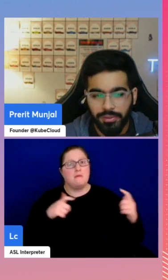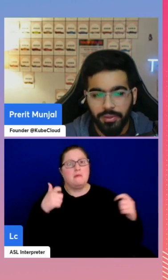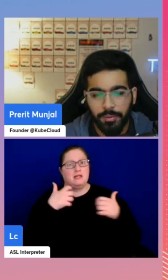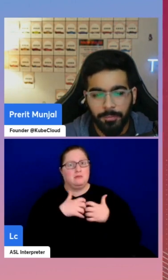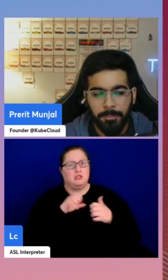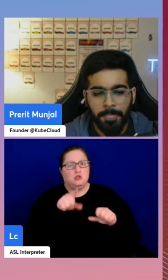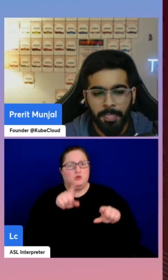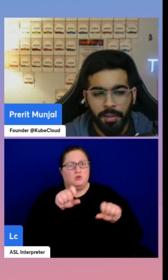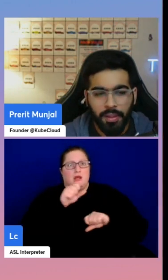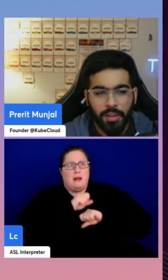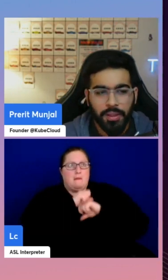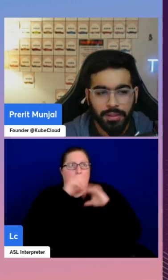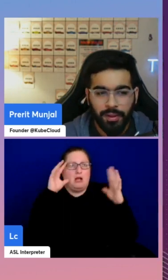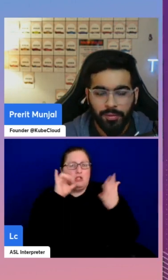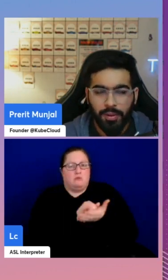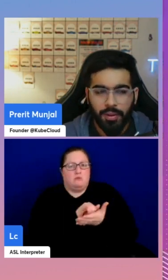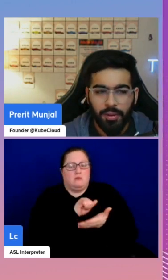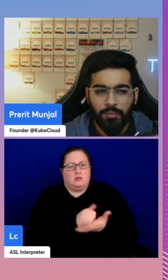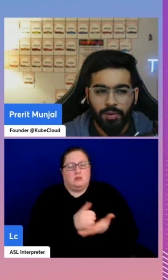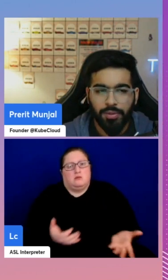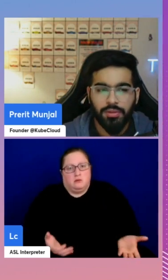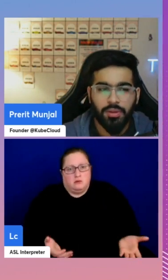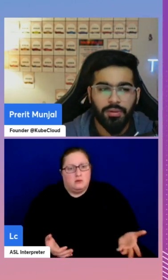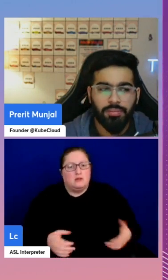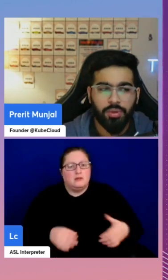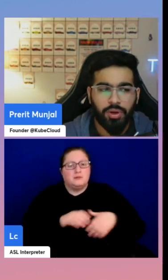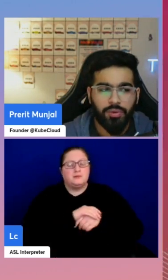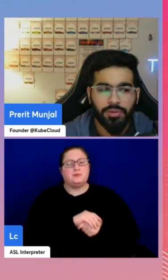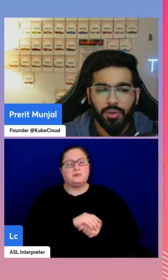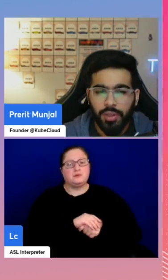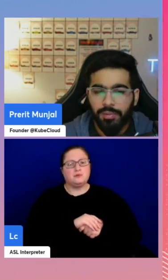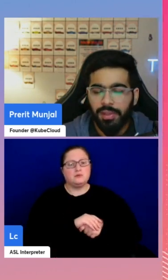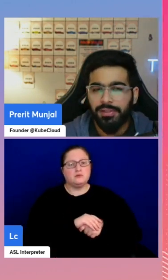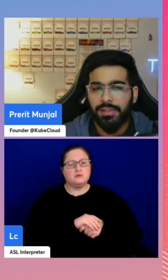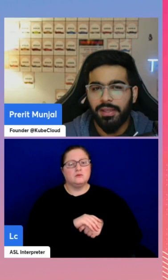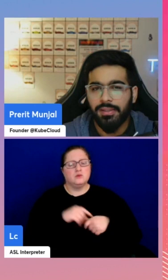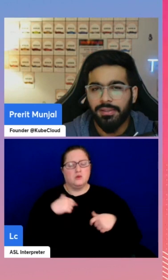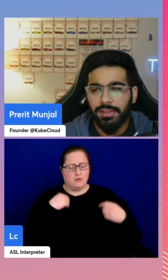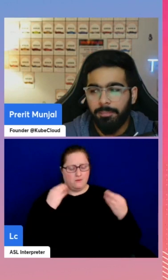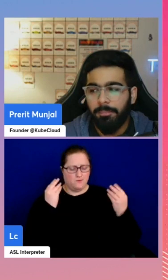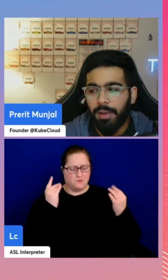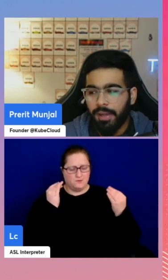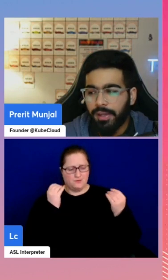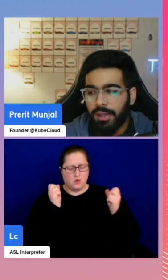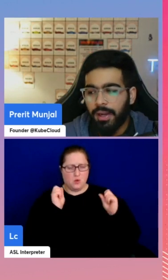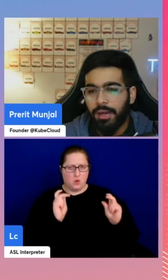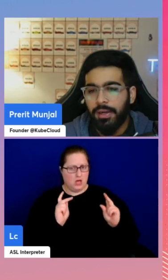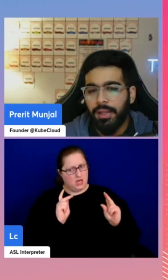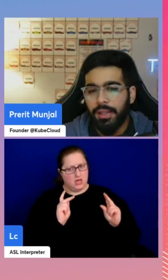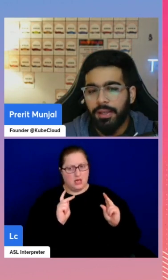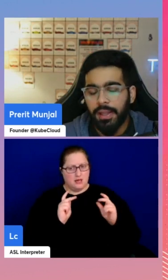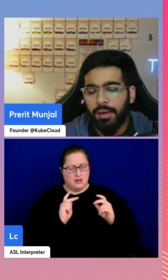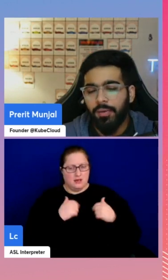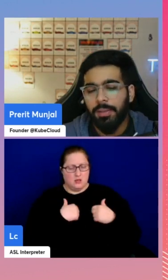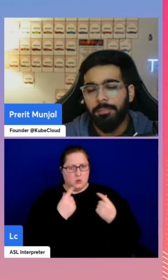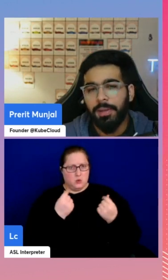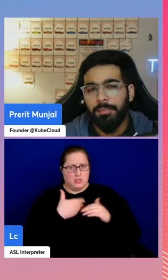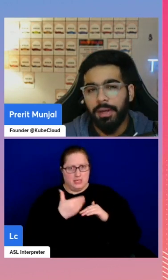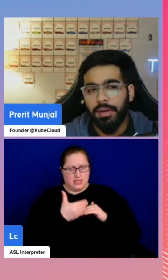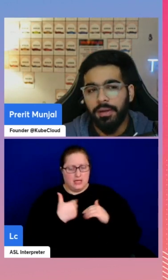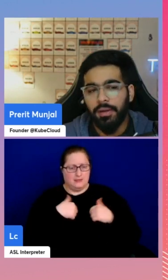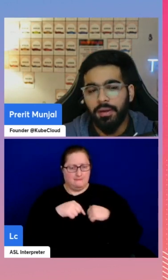ever imagine. Okay, now what we thought was, okay, let's take a step back and